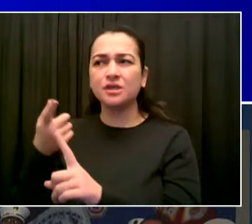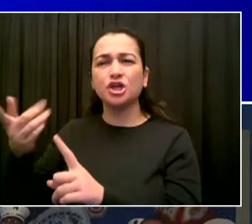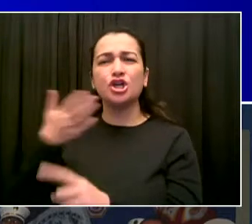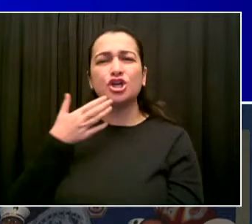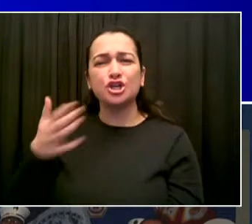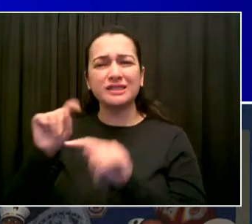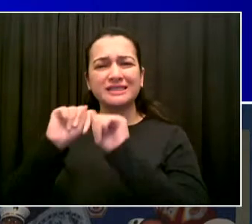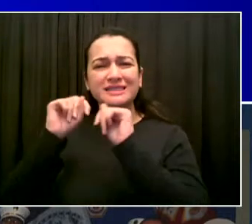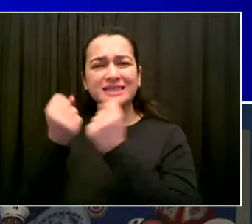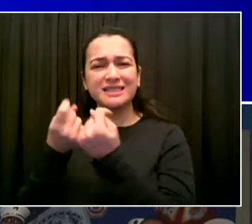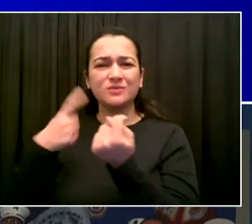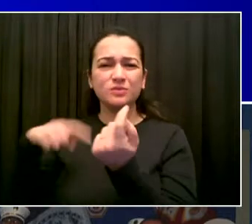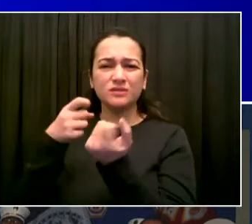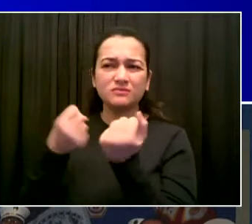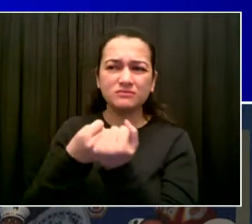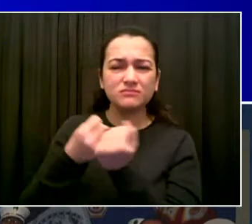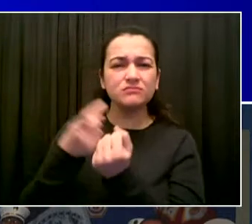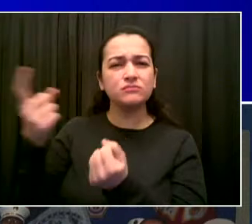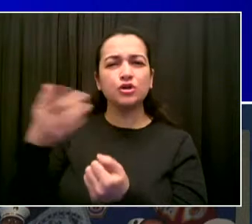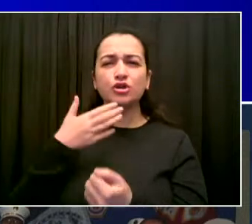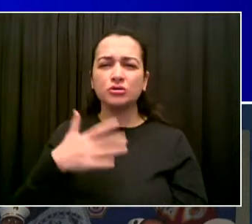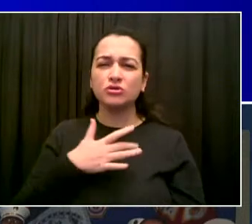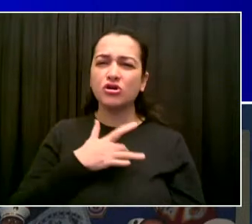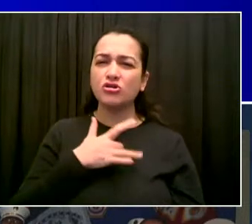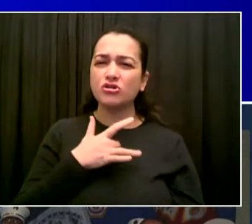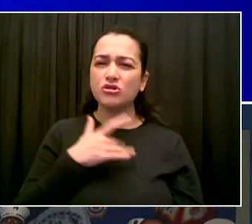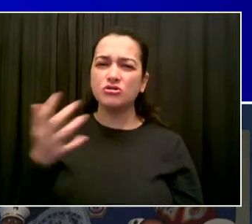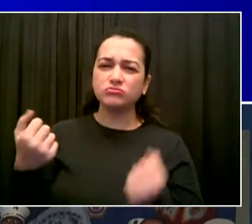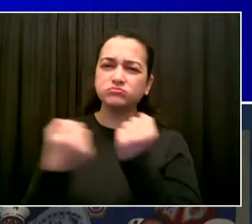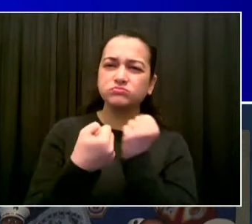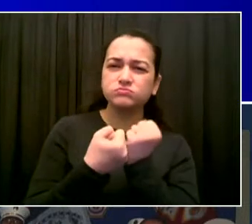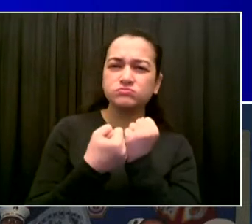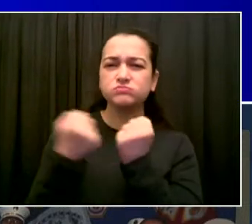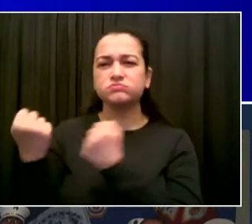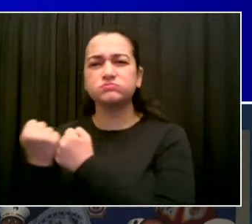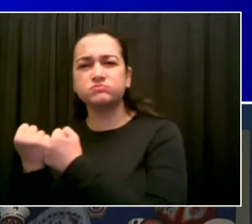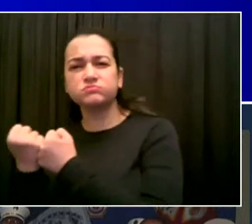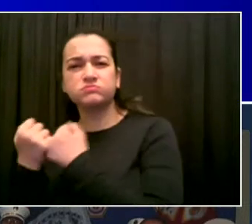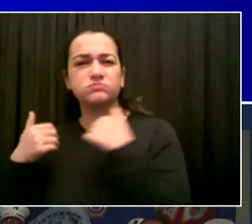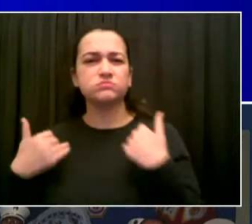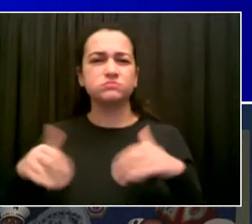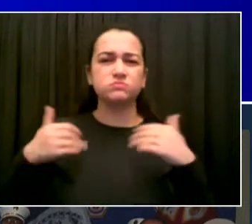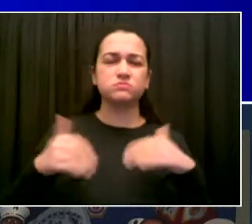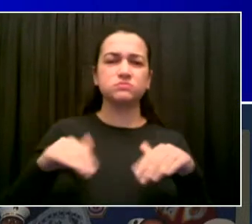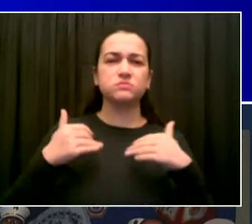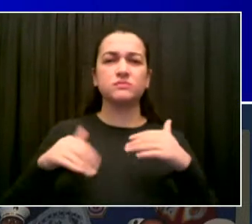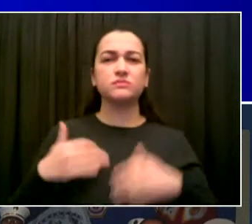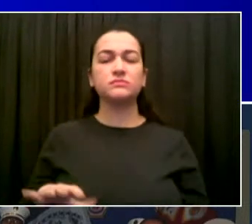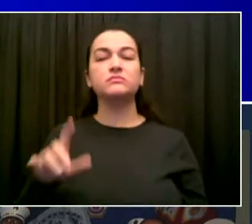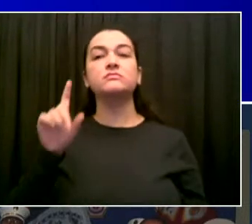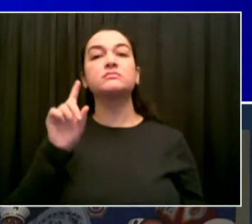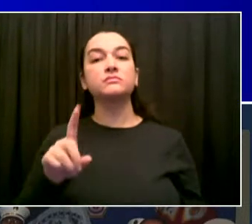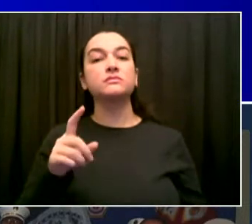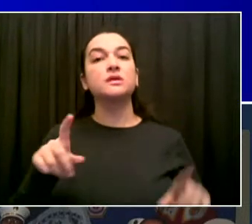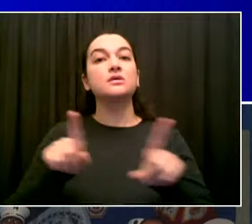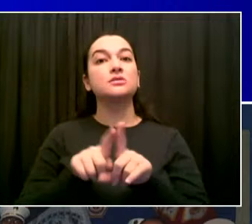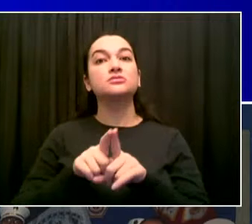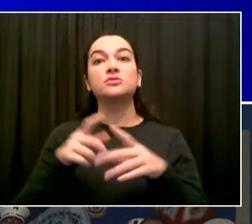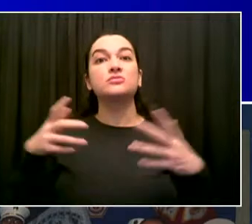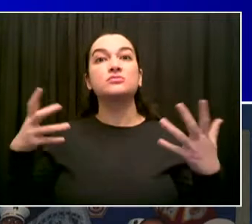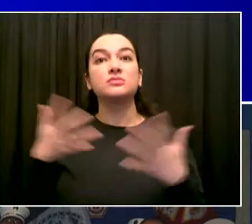but also dedicated his life to protecting his country as a staff sergeant in the United States Marines, and